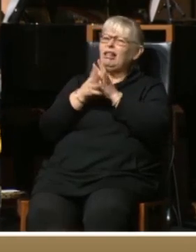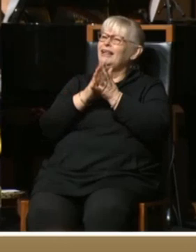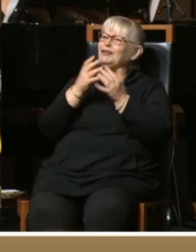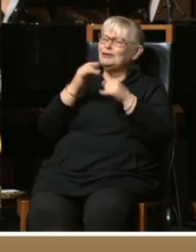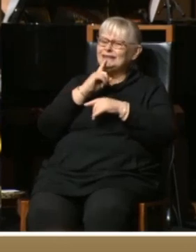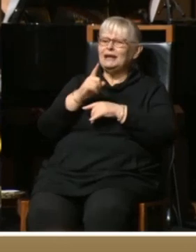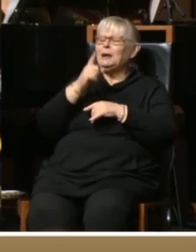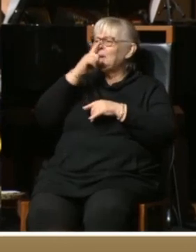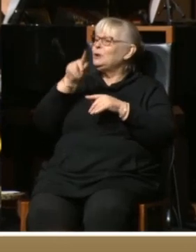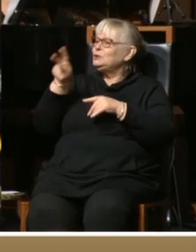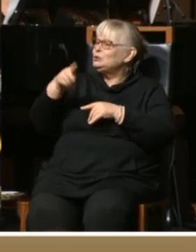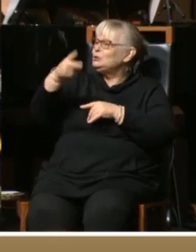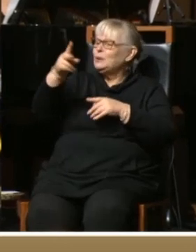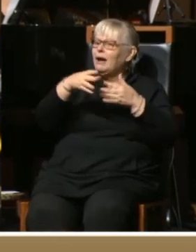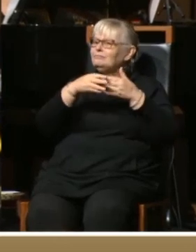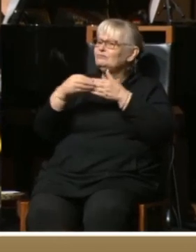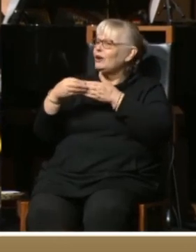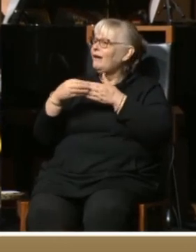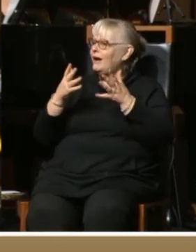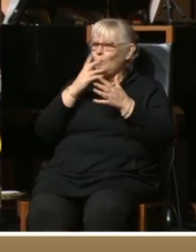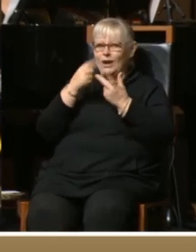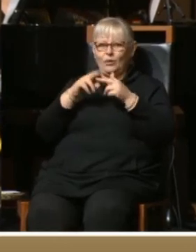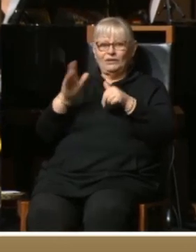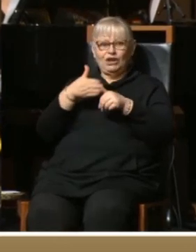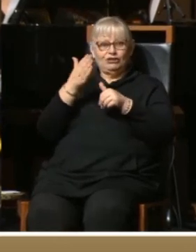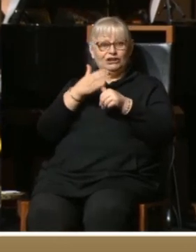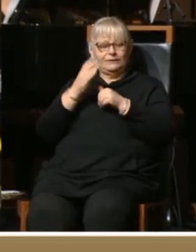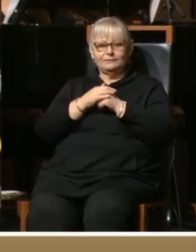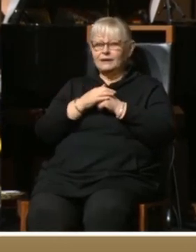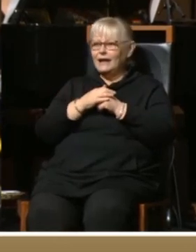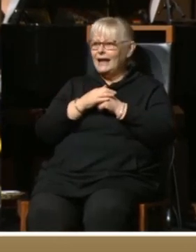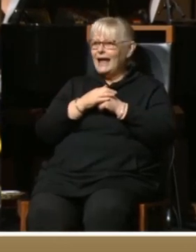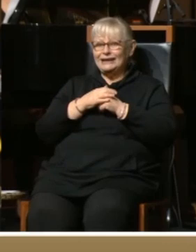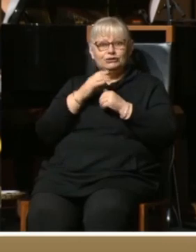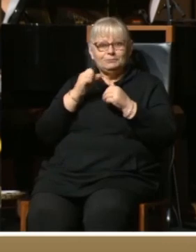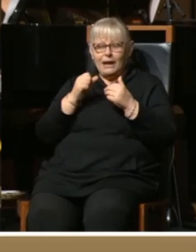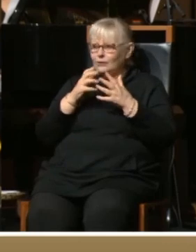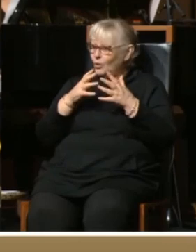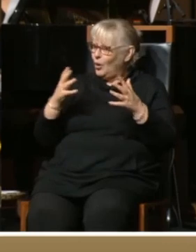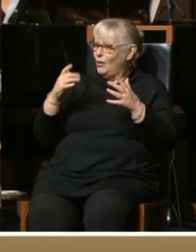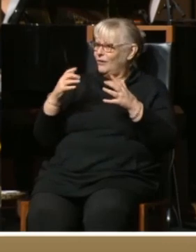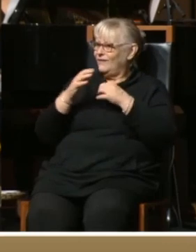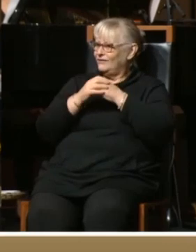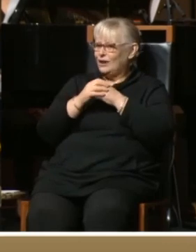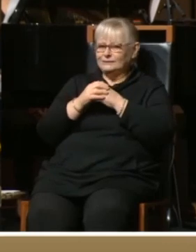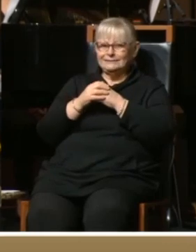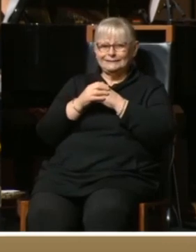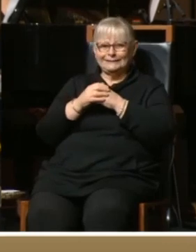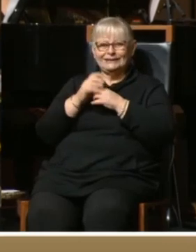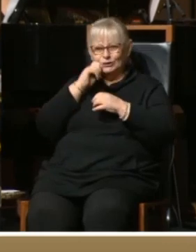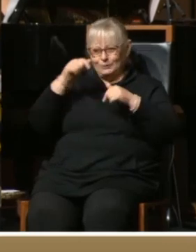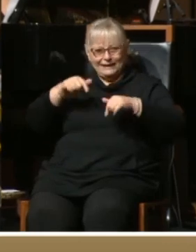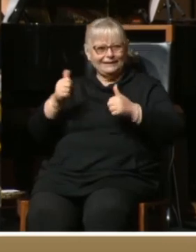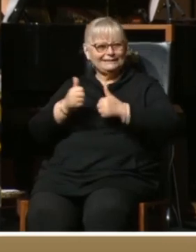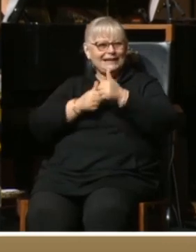People who do the tours. She was one of the original people, and she made lifelong friends, and she'll be here this week celebrating. So